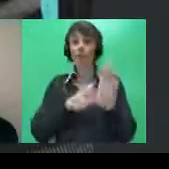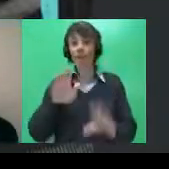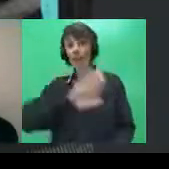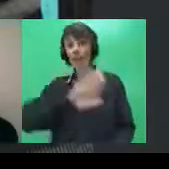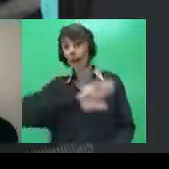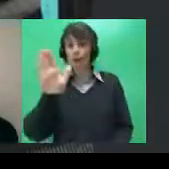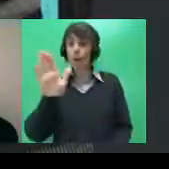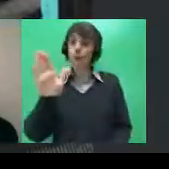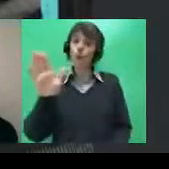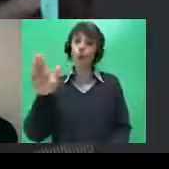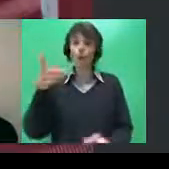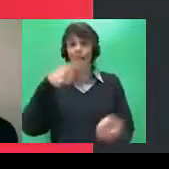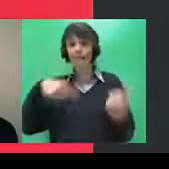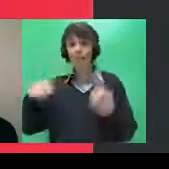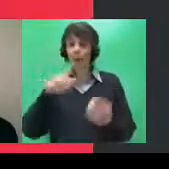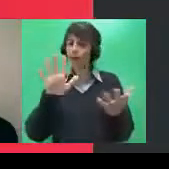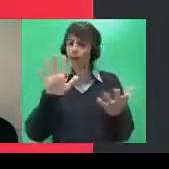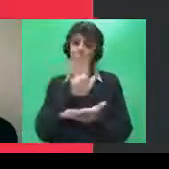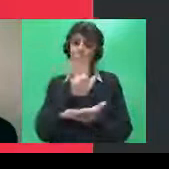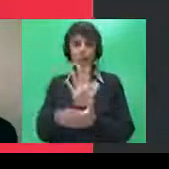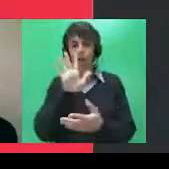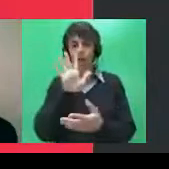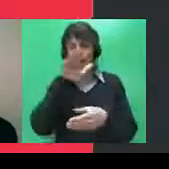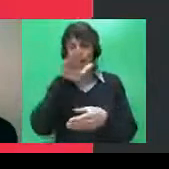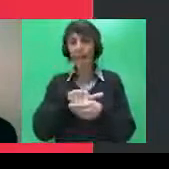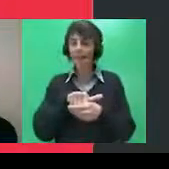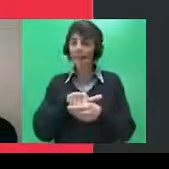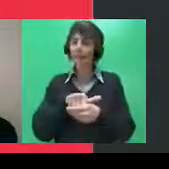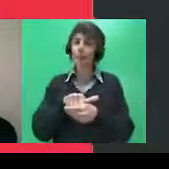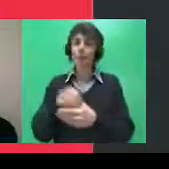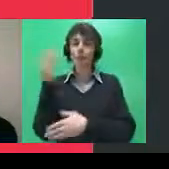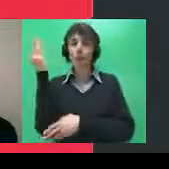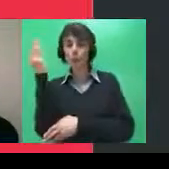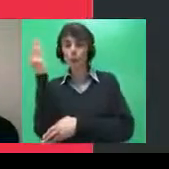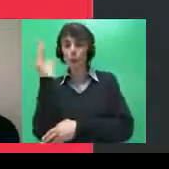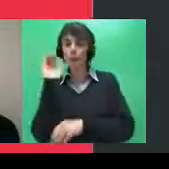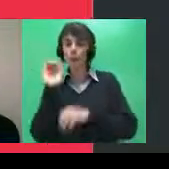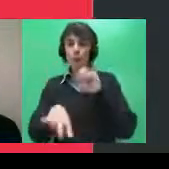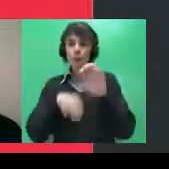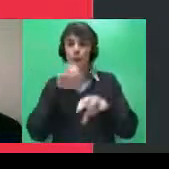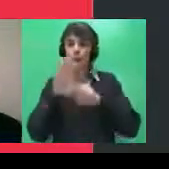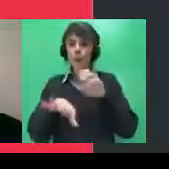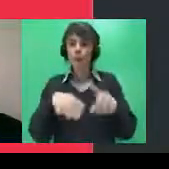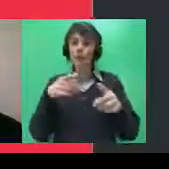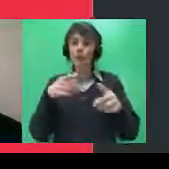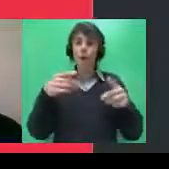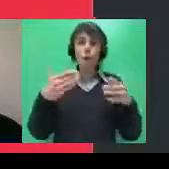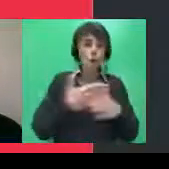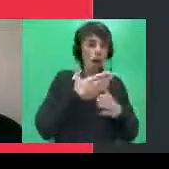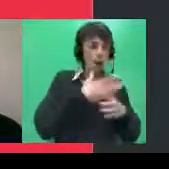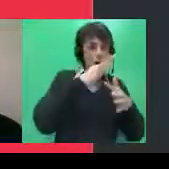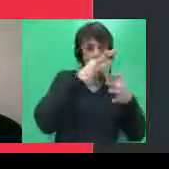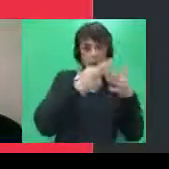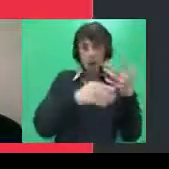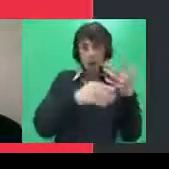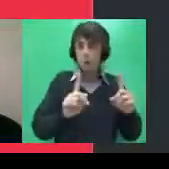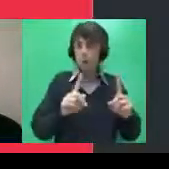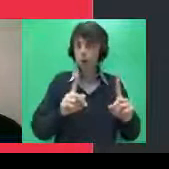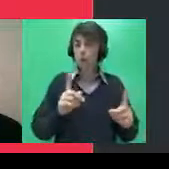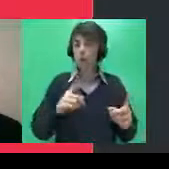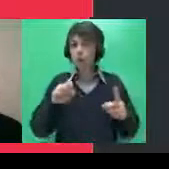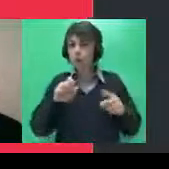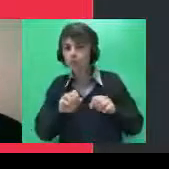Really delighted to be here today to join this session to talk through a lot of the work that's going on to inspire and support people living